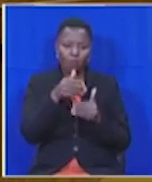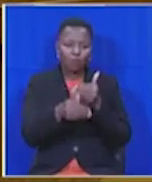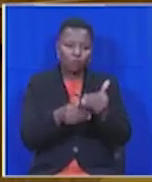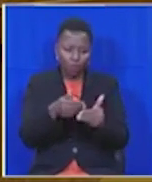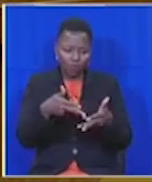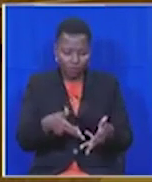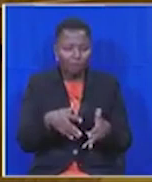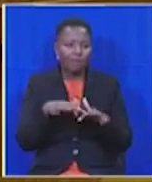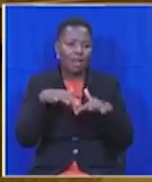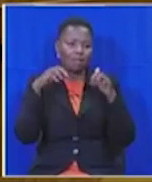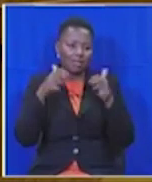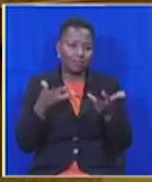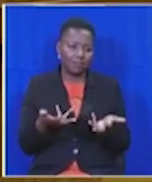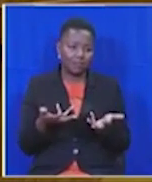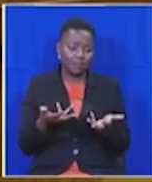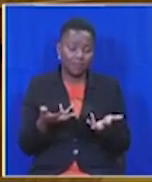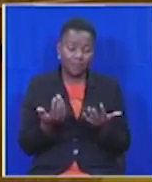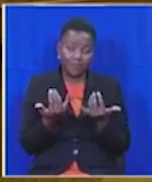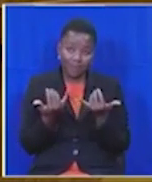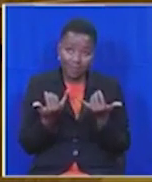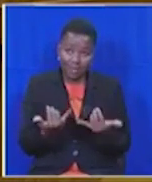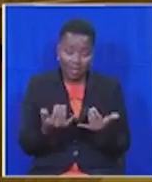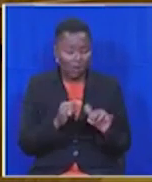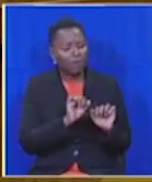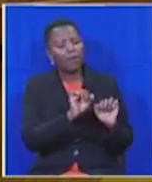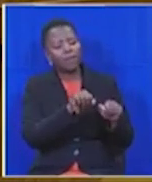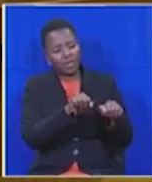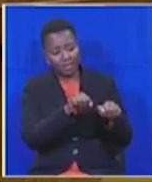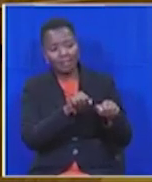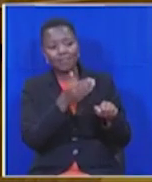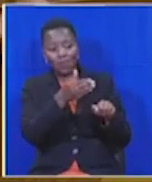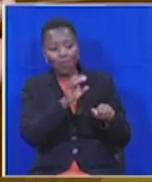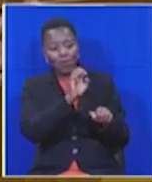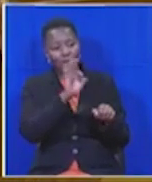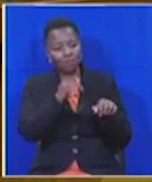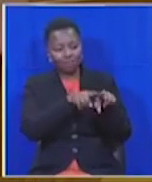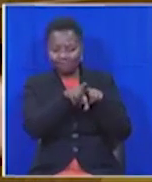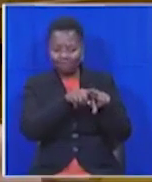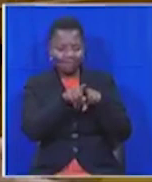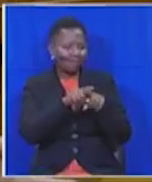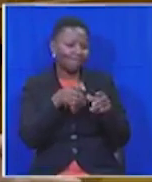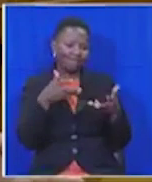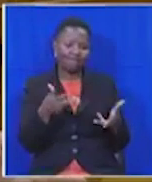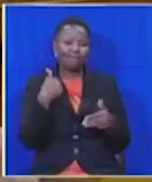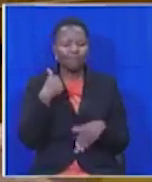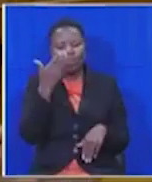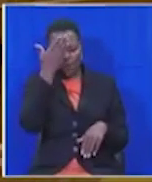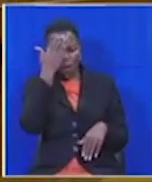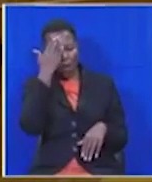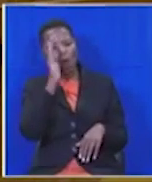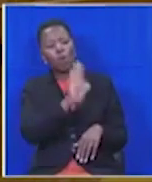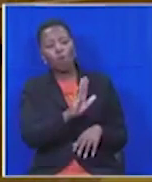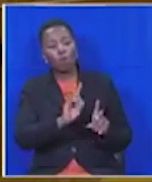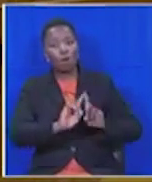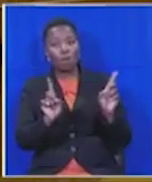chamber. As a result of that, of course, really, competition with the EFF time, we know that. But we